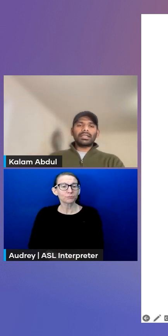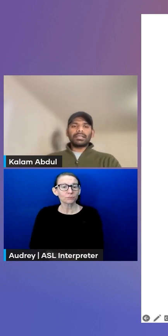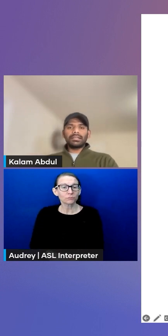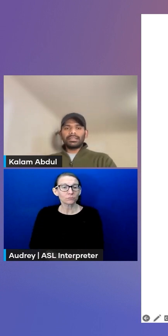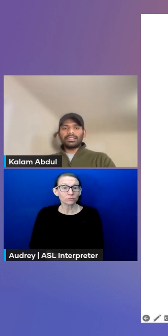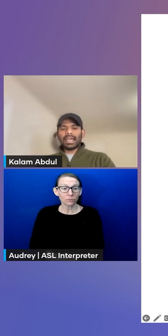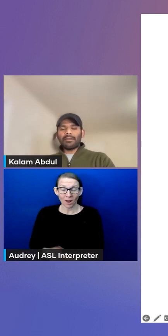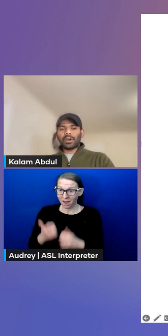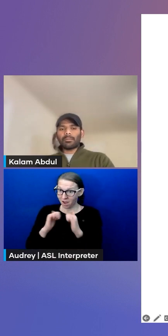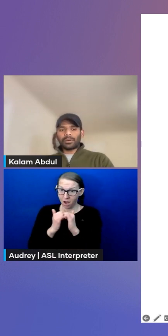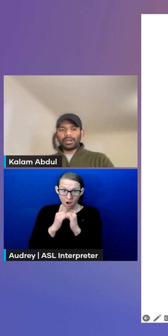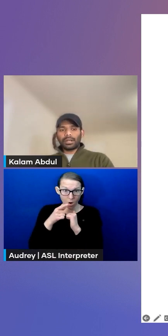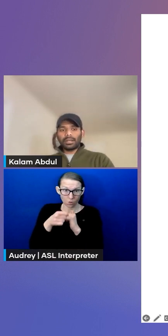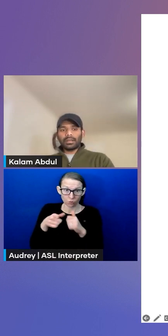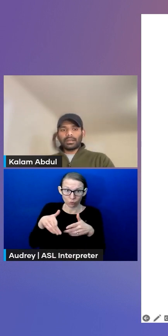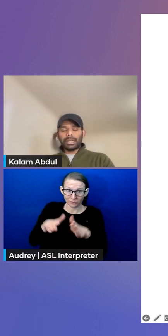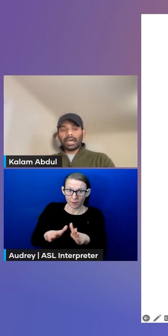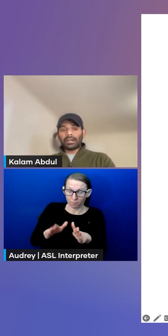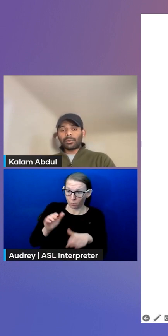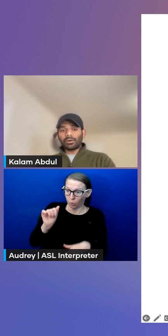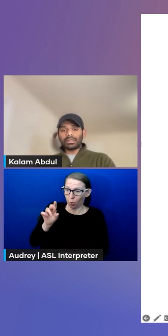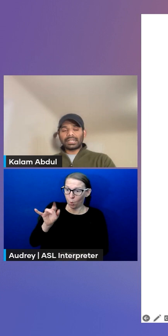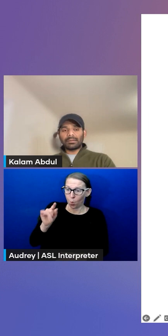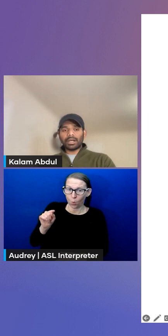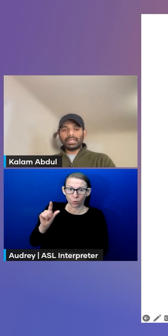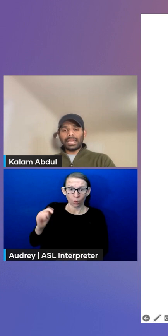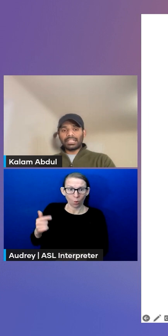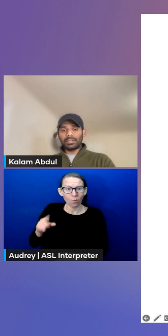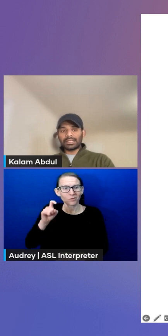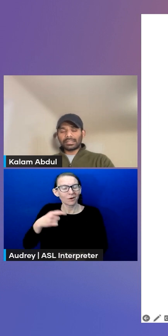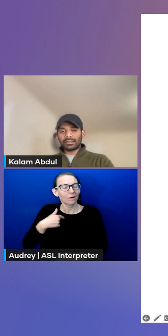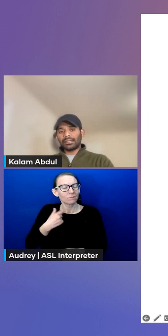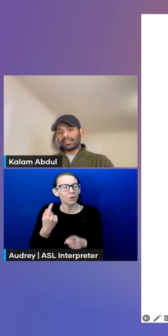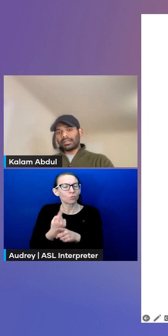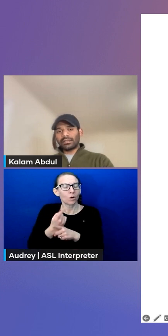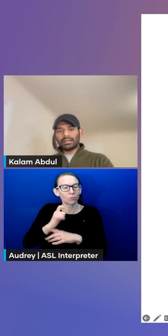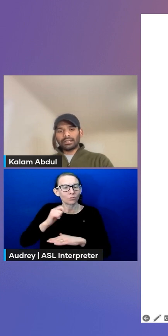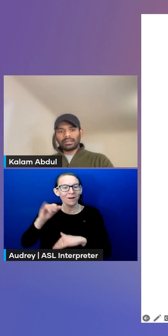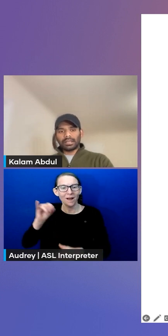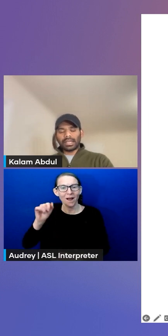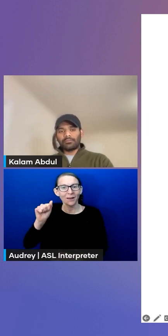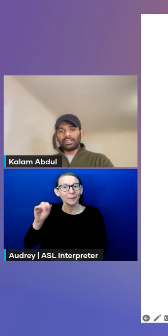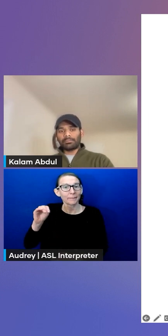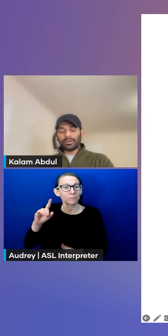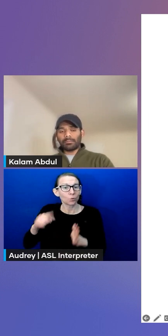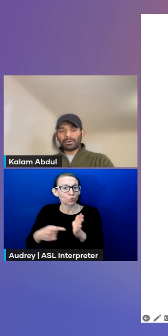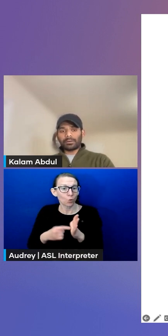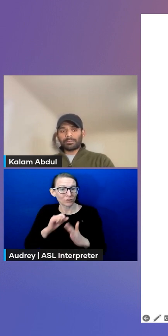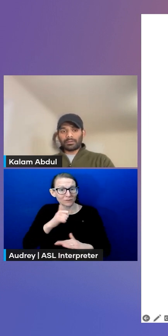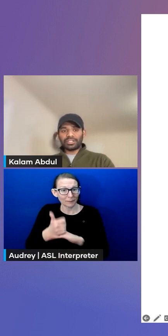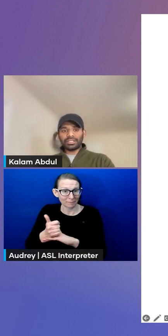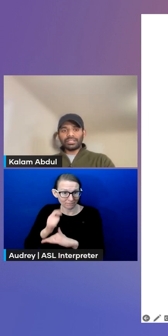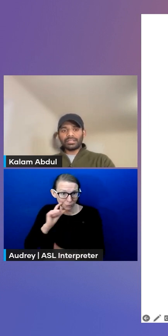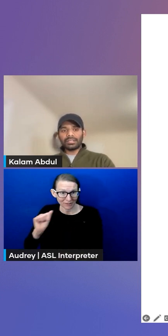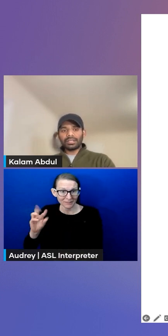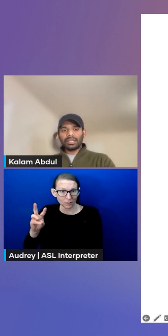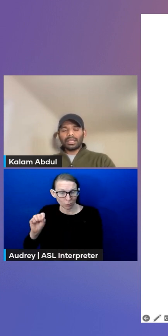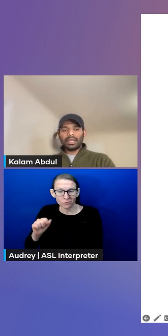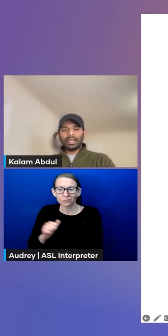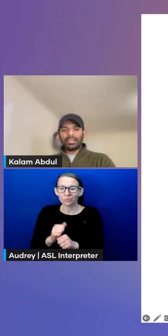logs, you need to have proper ARM role set up on the AWS and with the proper